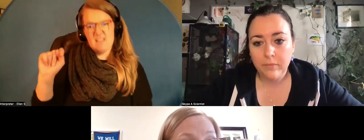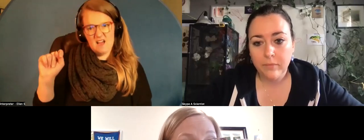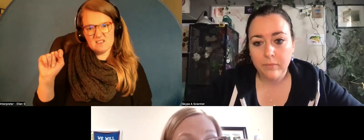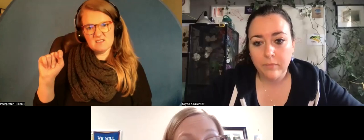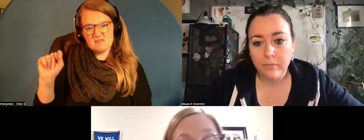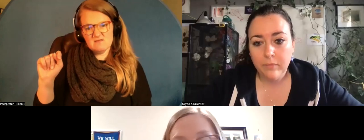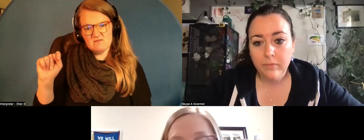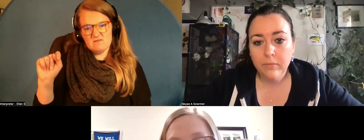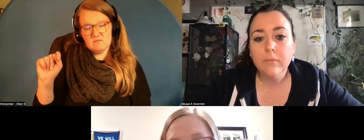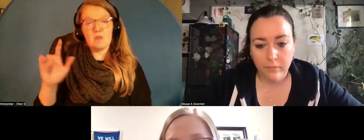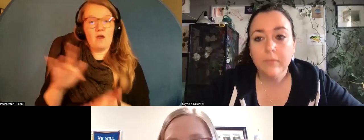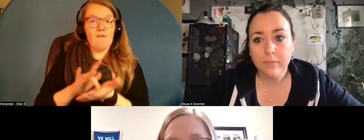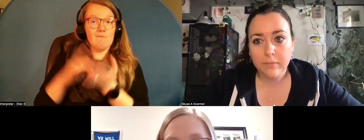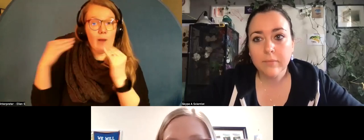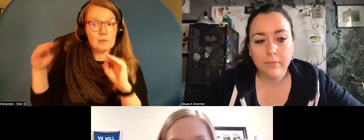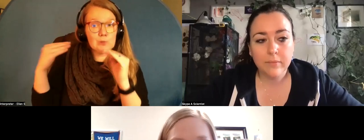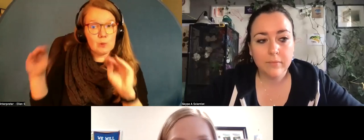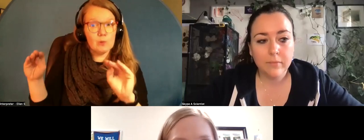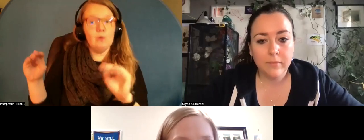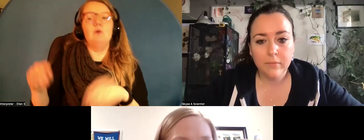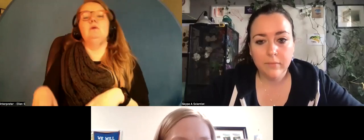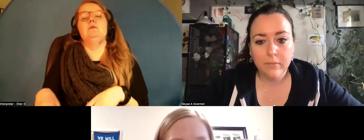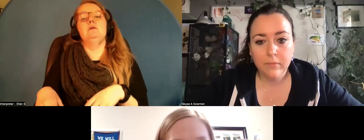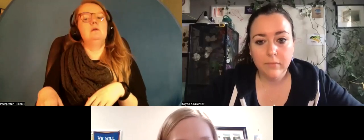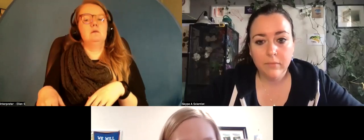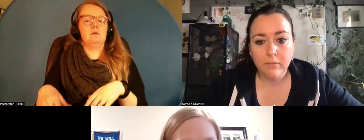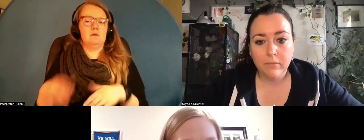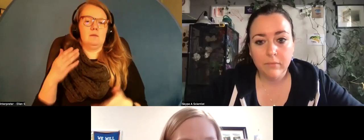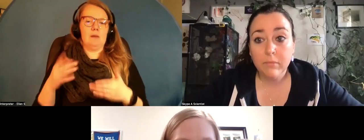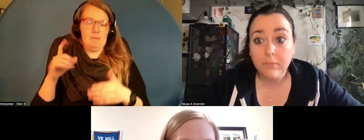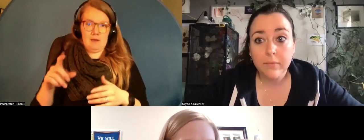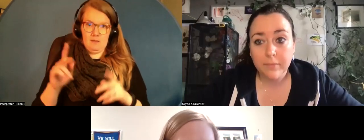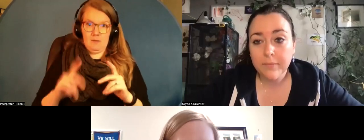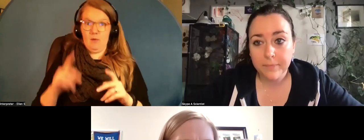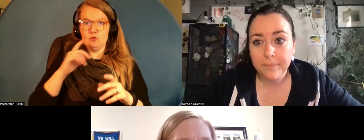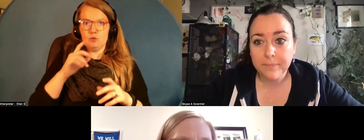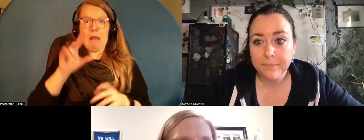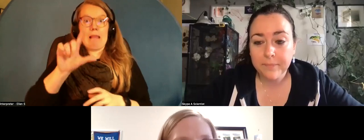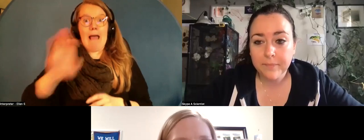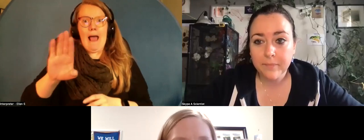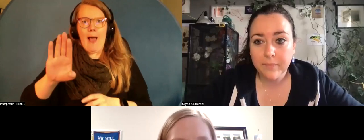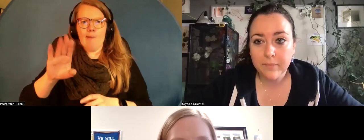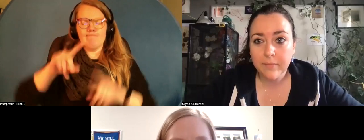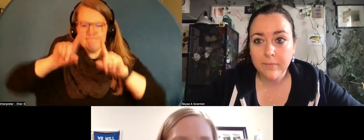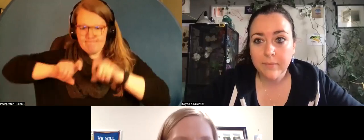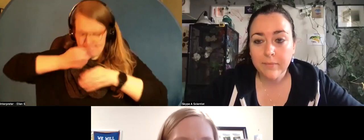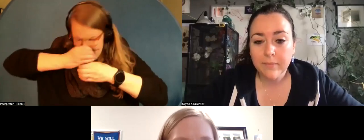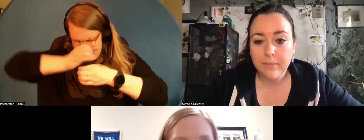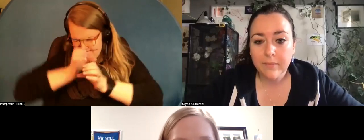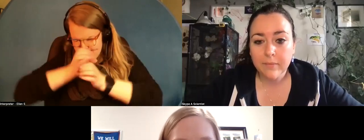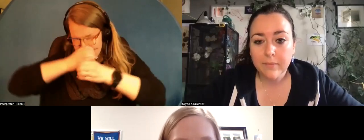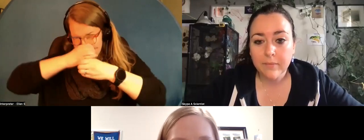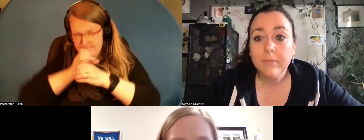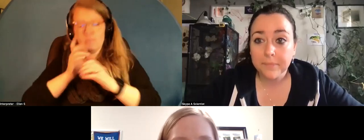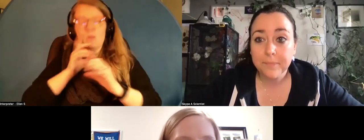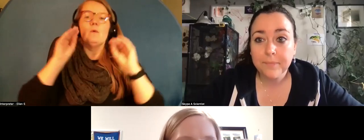like pharmaceuticals, in terms of like, they need people to run tests, and you would basically learn how to do those tests